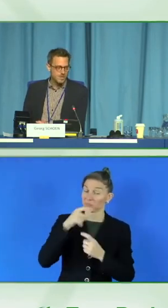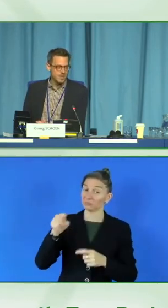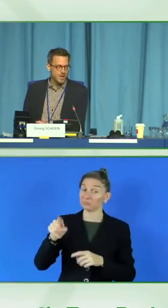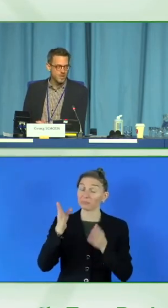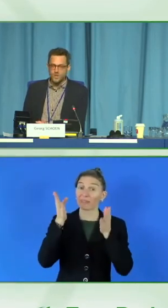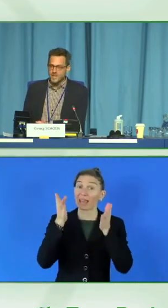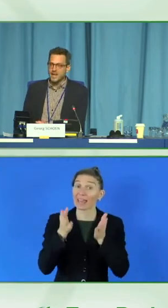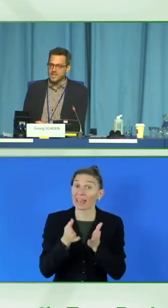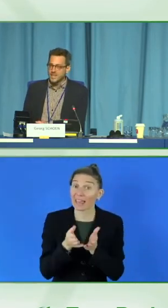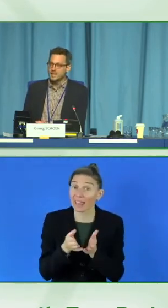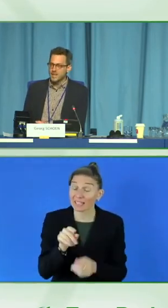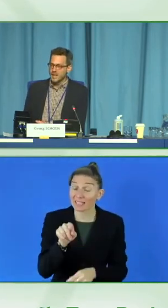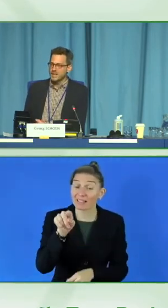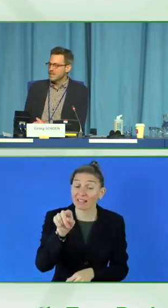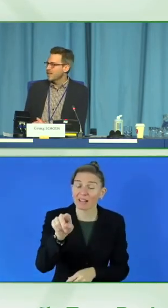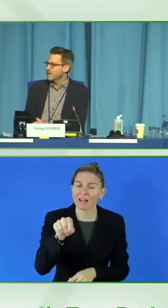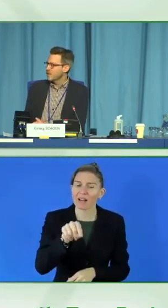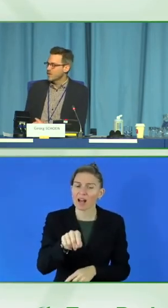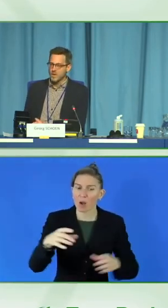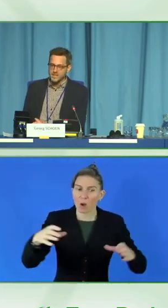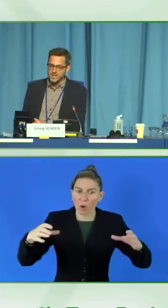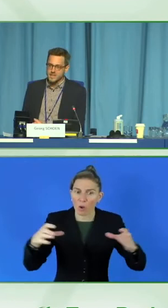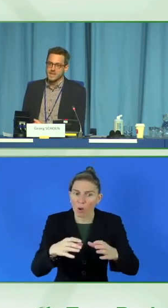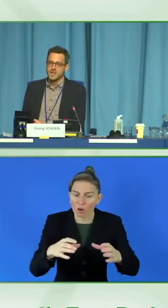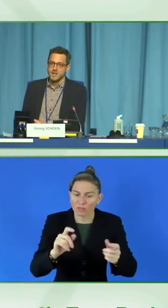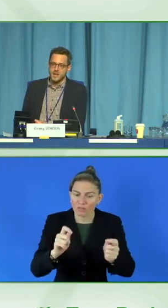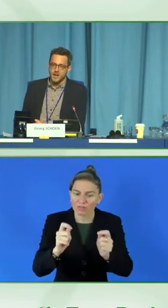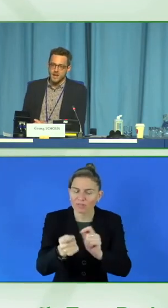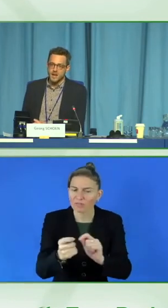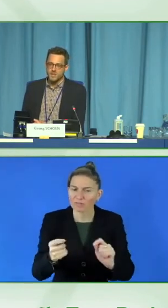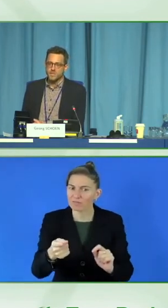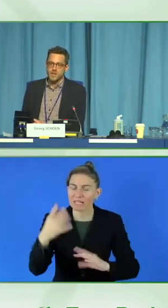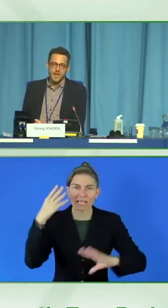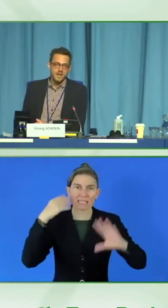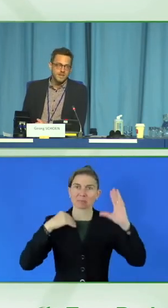have experience around COVID-19 and, you know, crisis